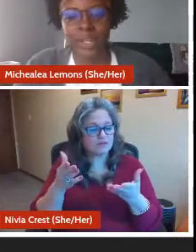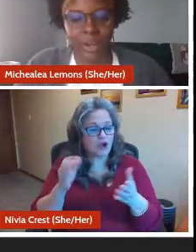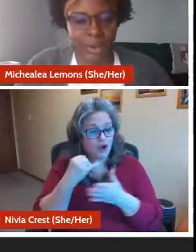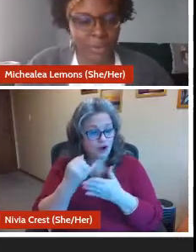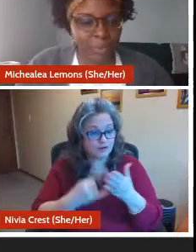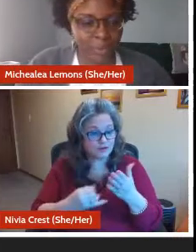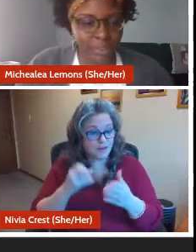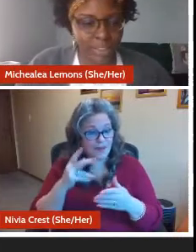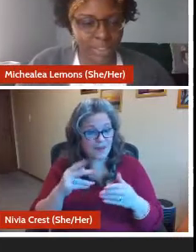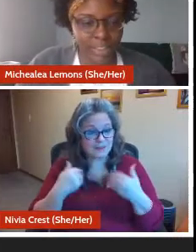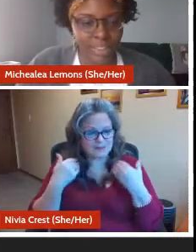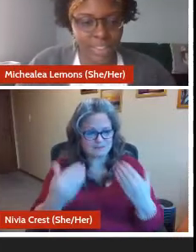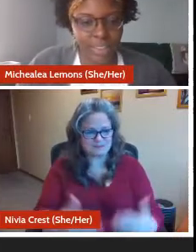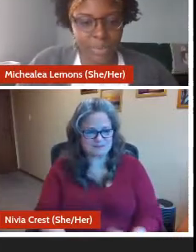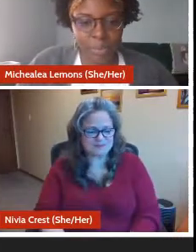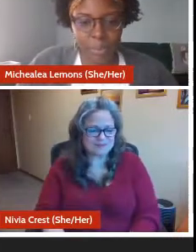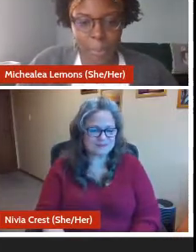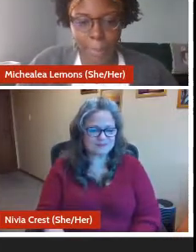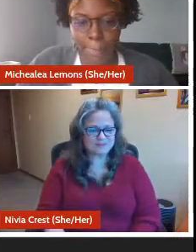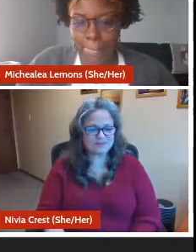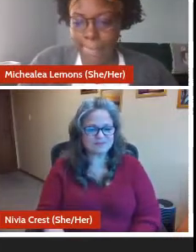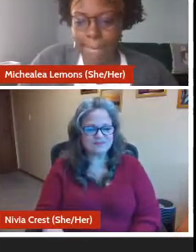So here we go.